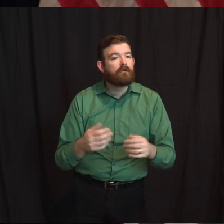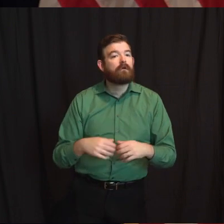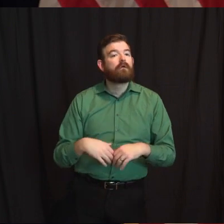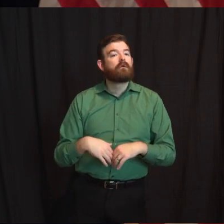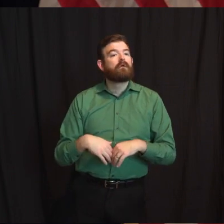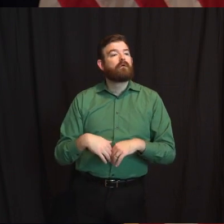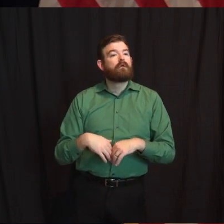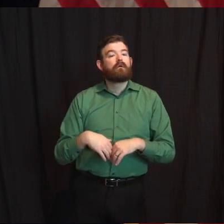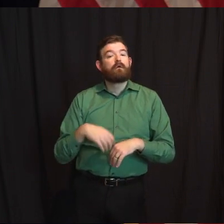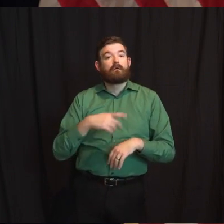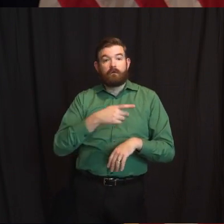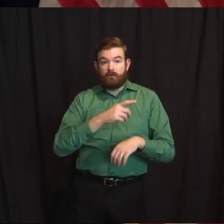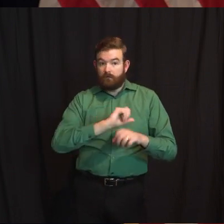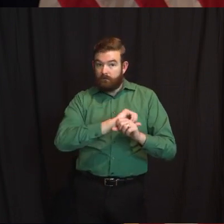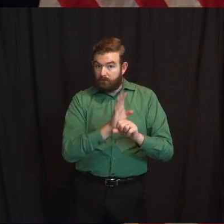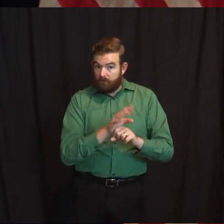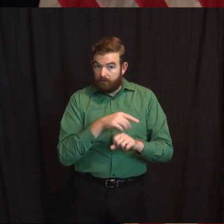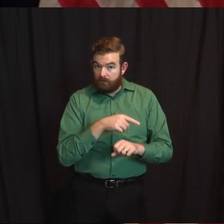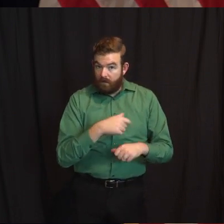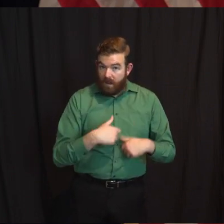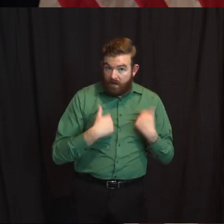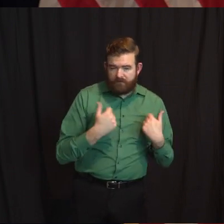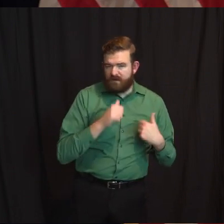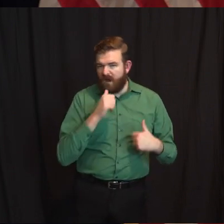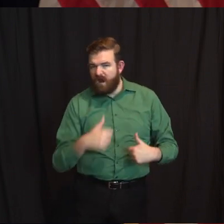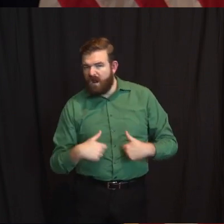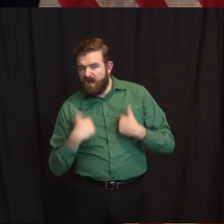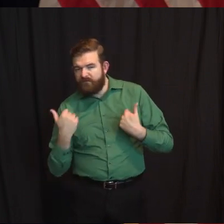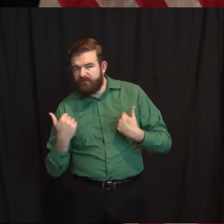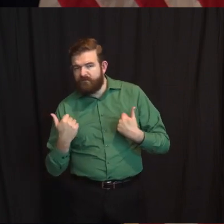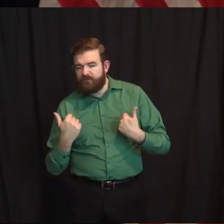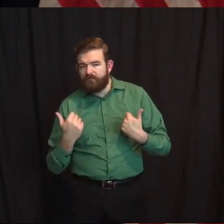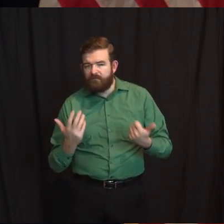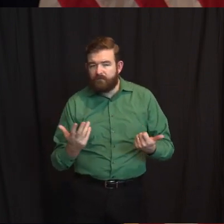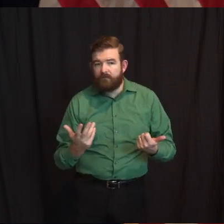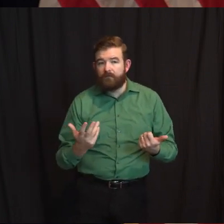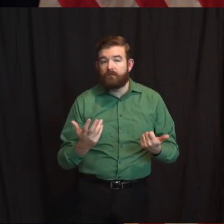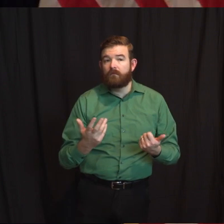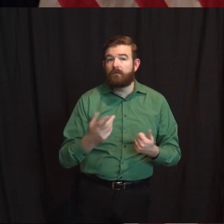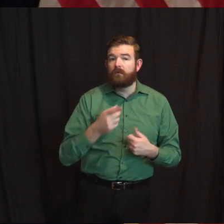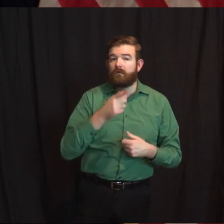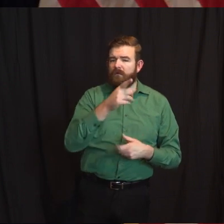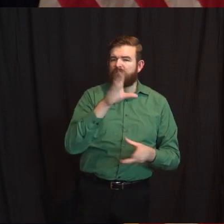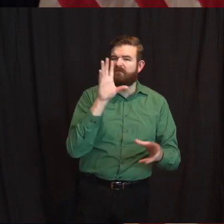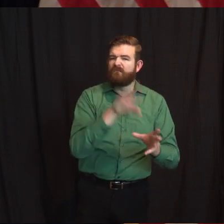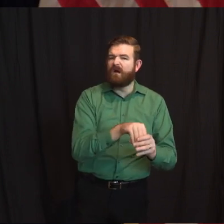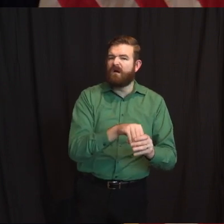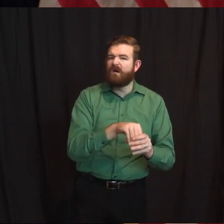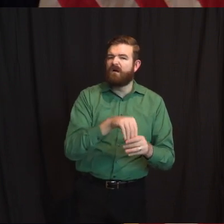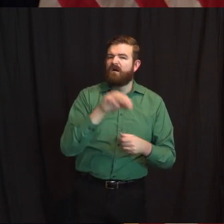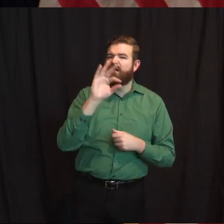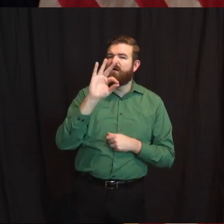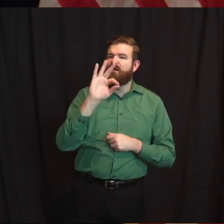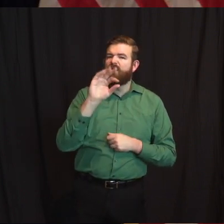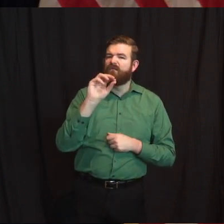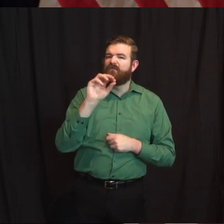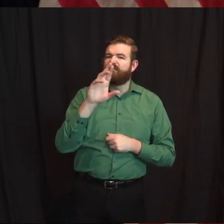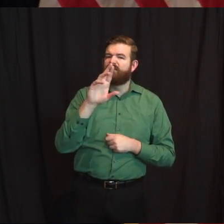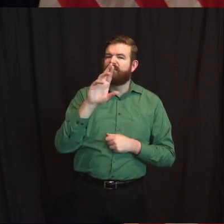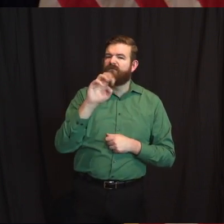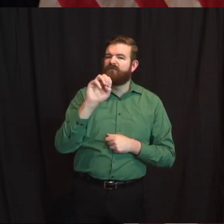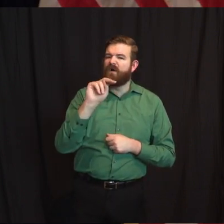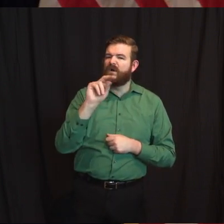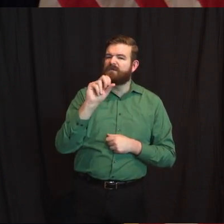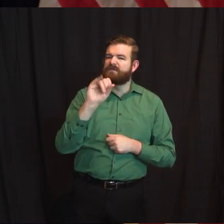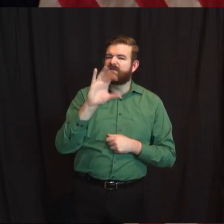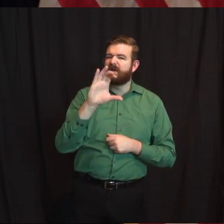it works. And also, have you been dealing with forensic pathologists as part of the equation and learning about this? And